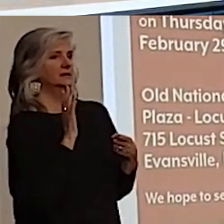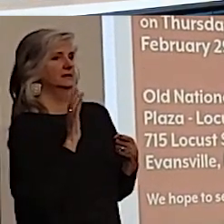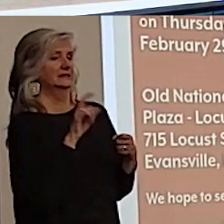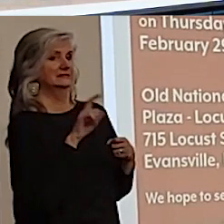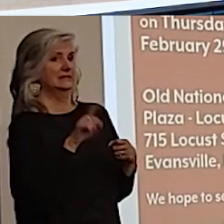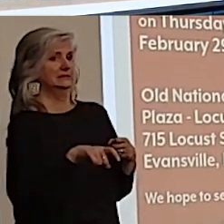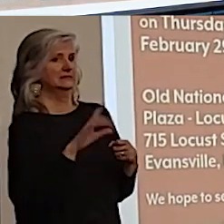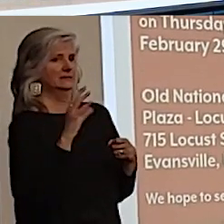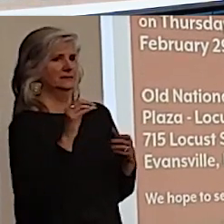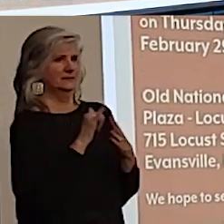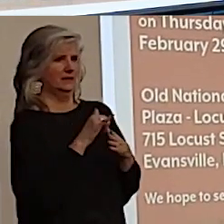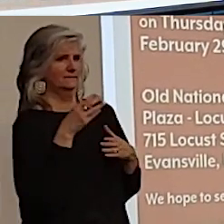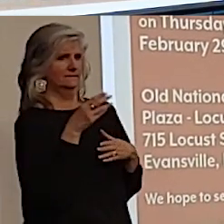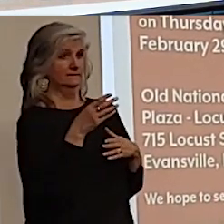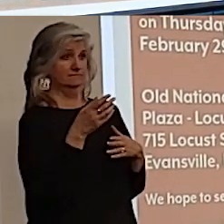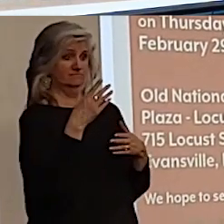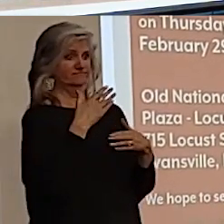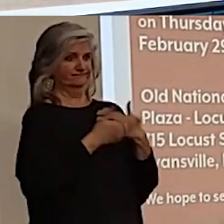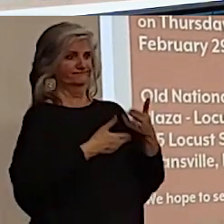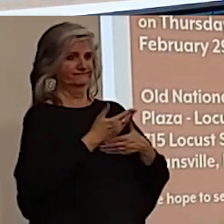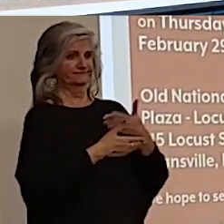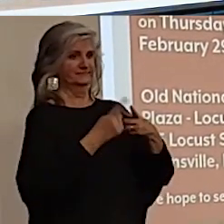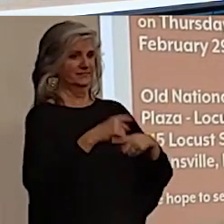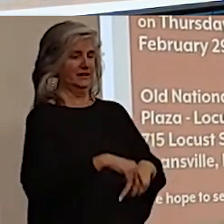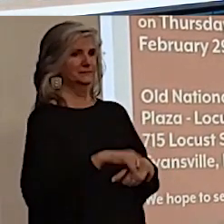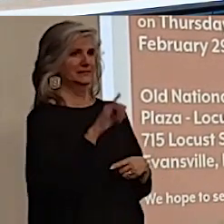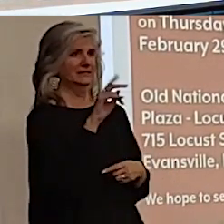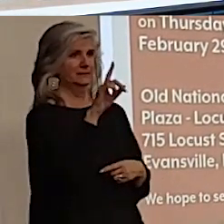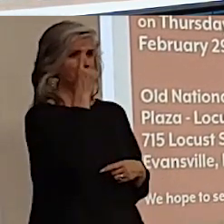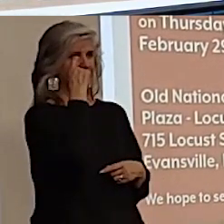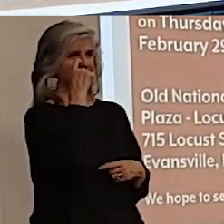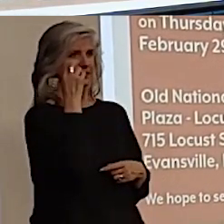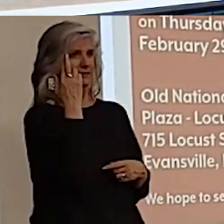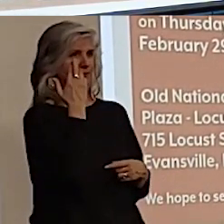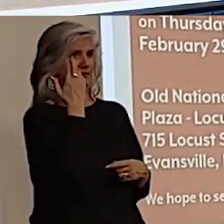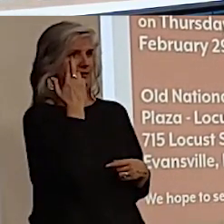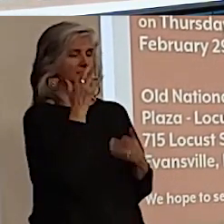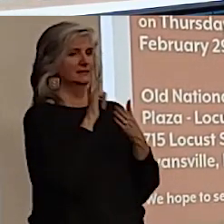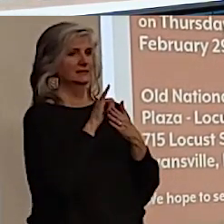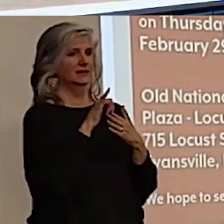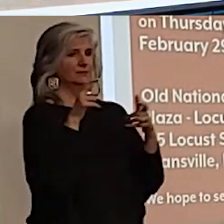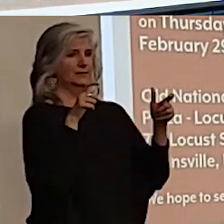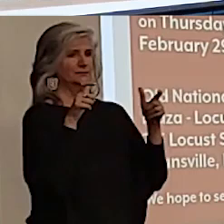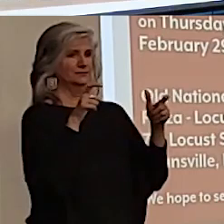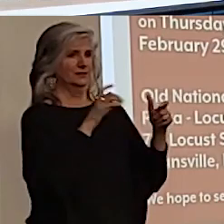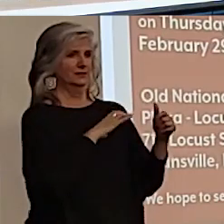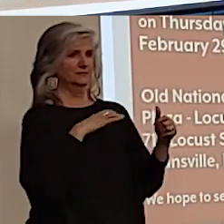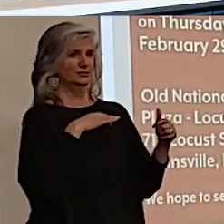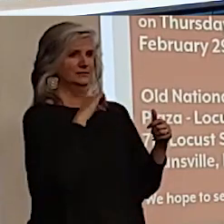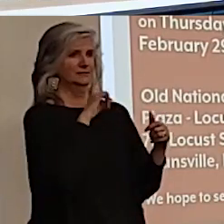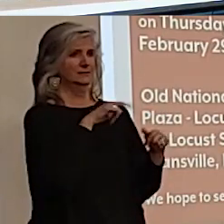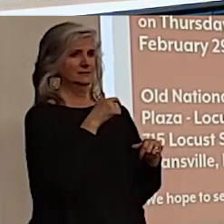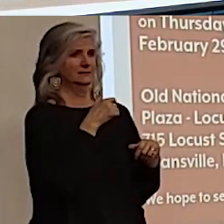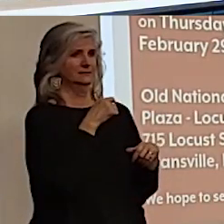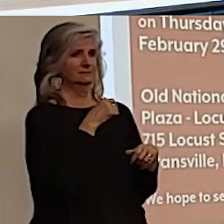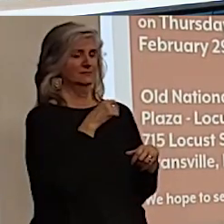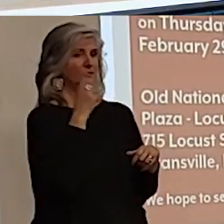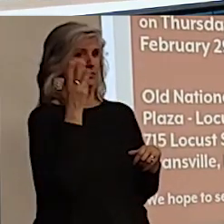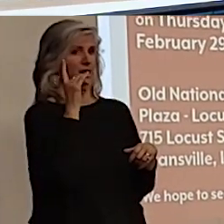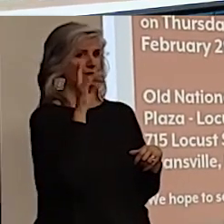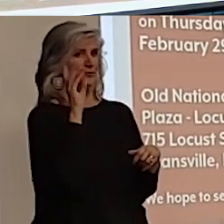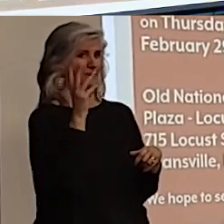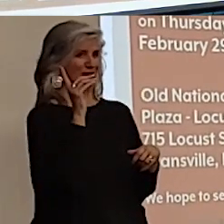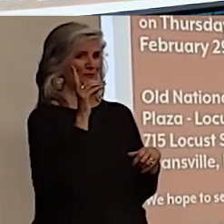Texas company that eventually came to Indiana because they realized that regulatory commission is basically like the Wild Wild